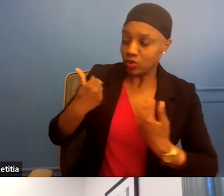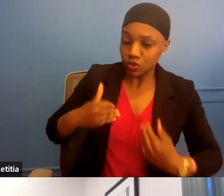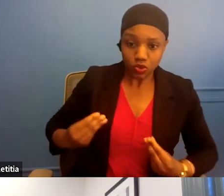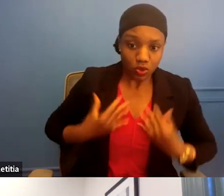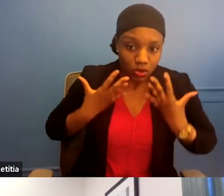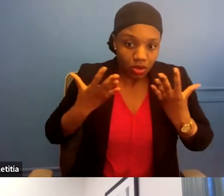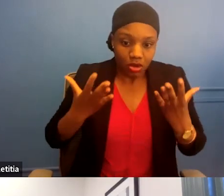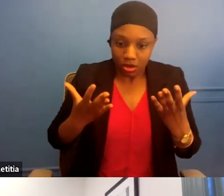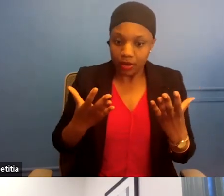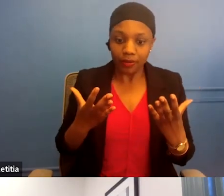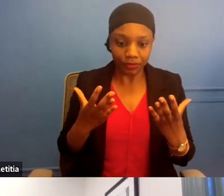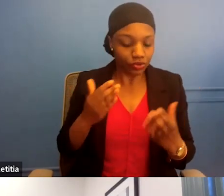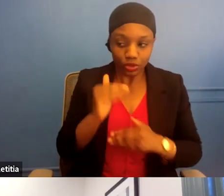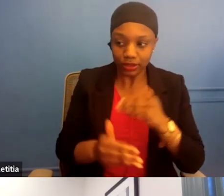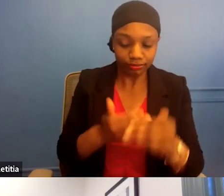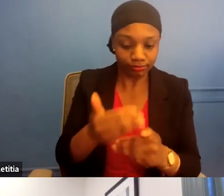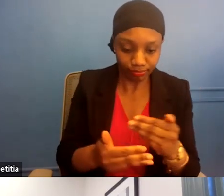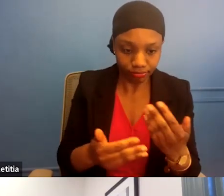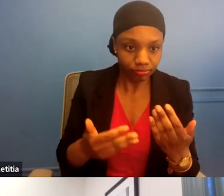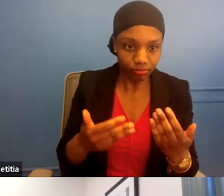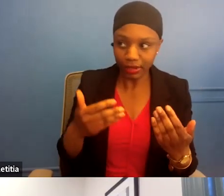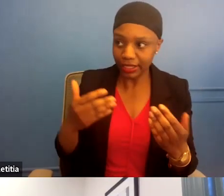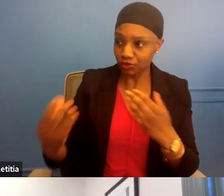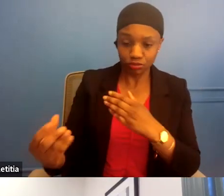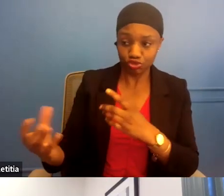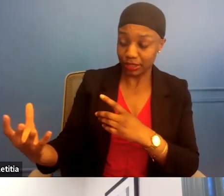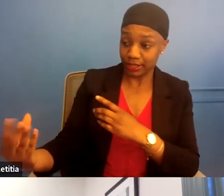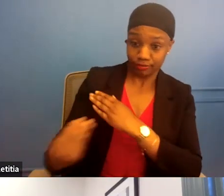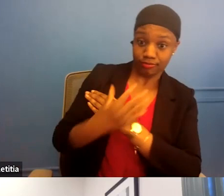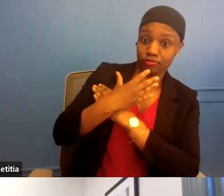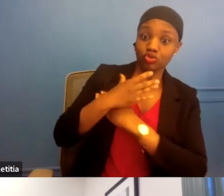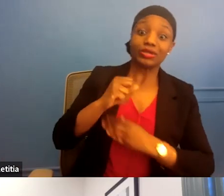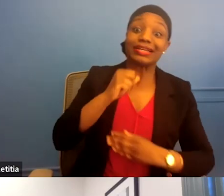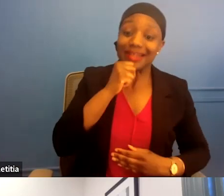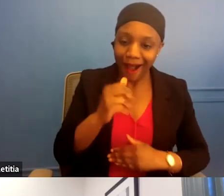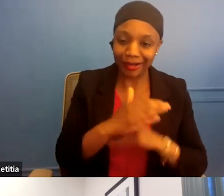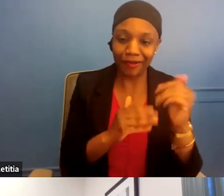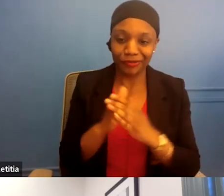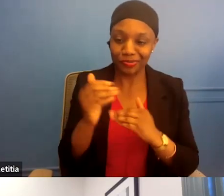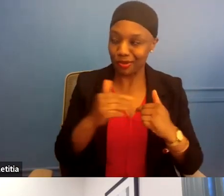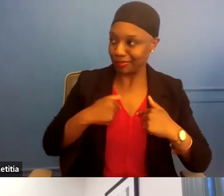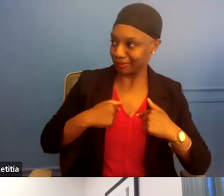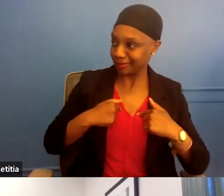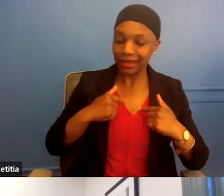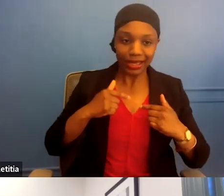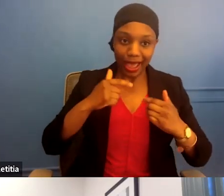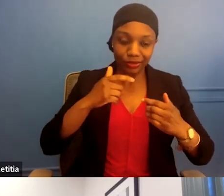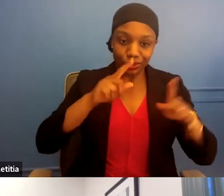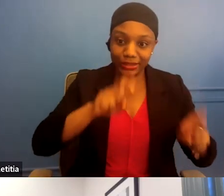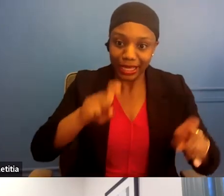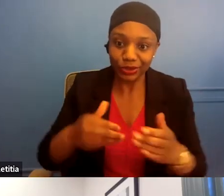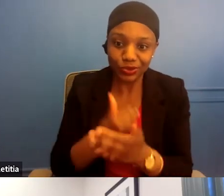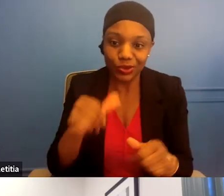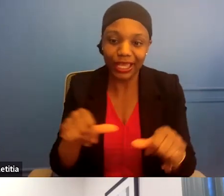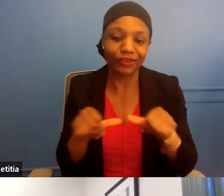myself and kind of be uncomfortable and go test out new areas and the like, right? So whether it's